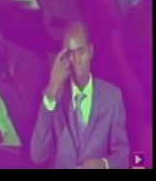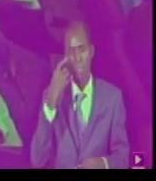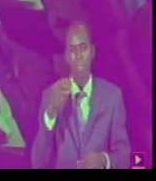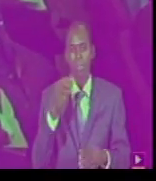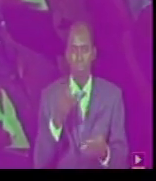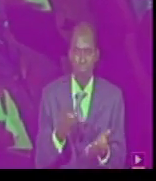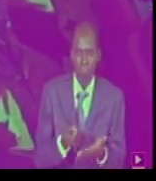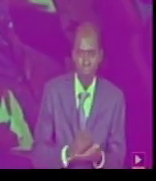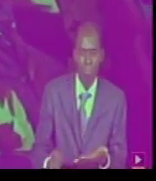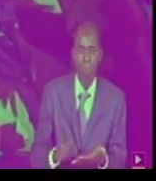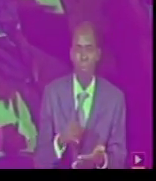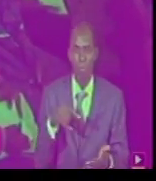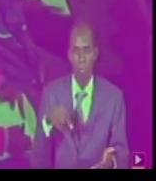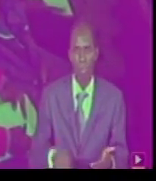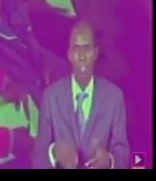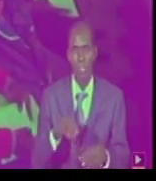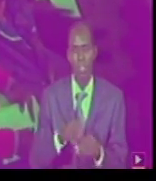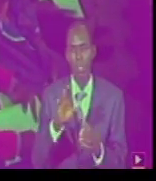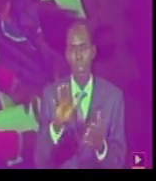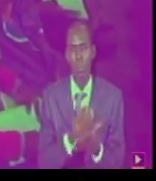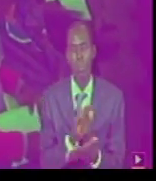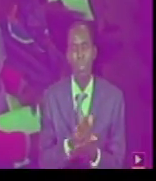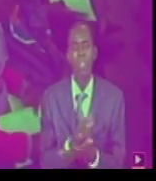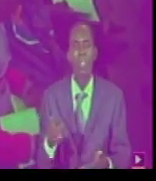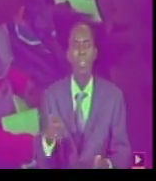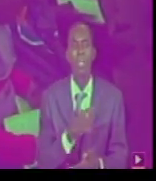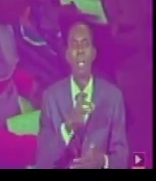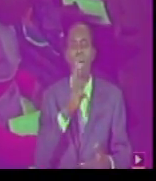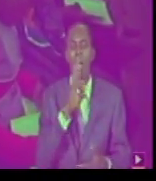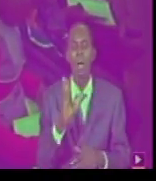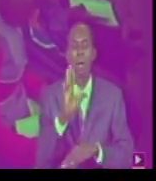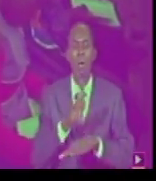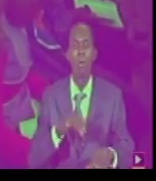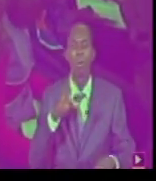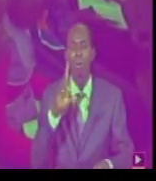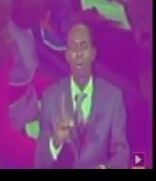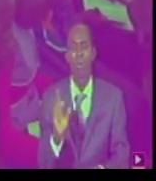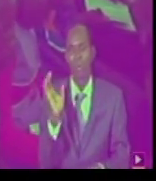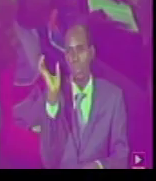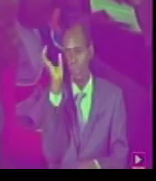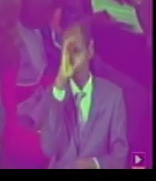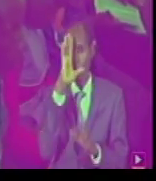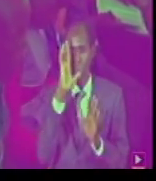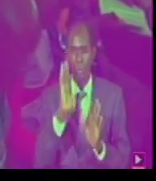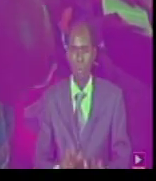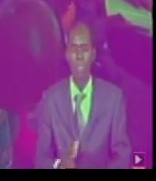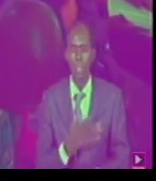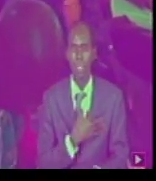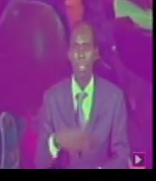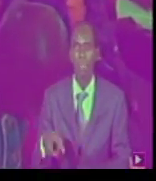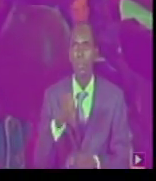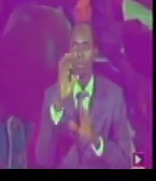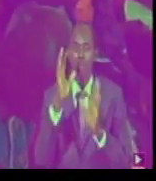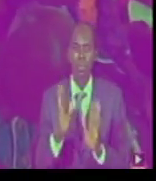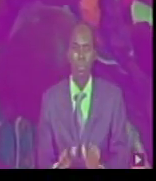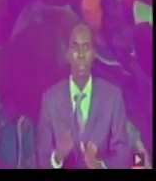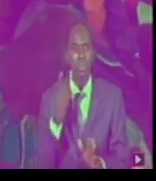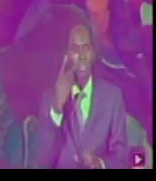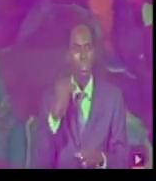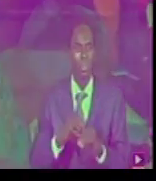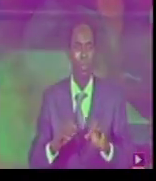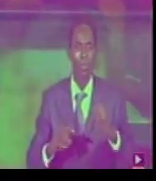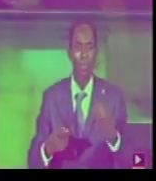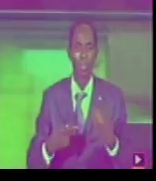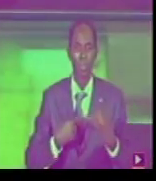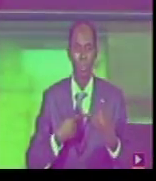paper. They were called strangers and pilgrims. Let's come to 1 Peter